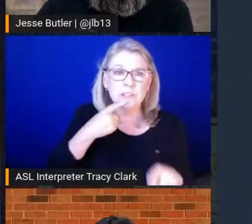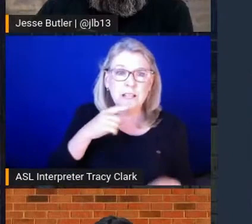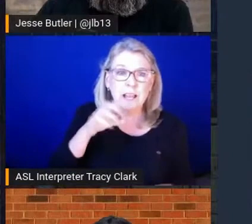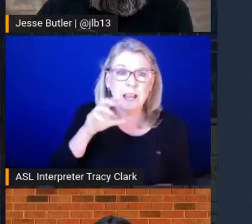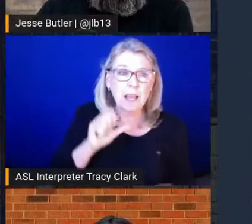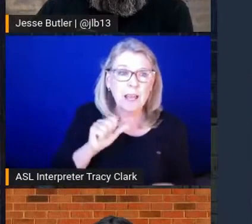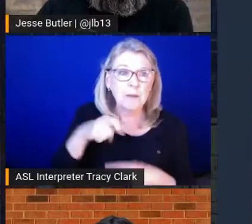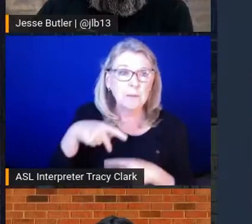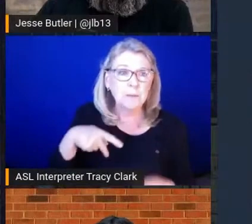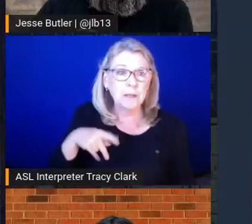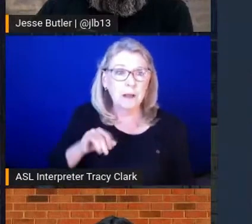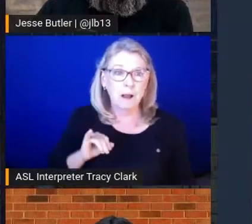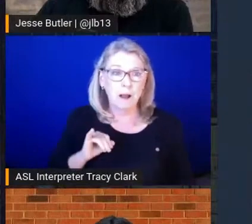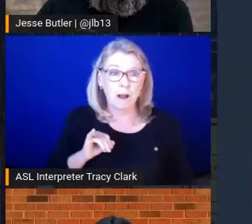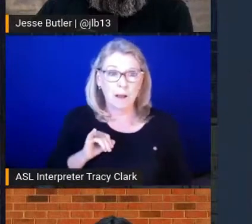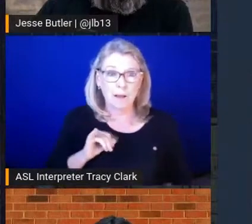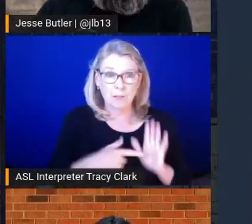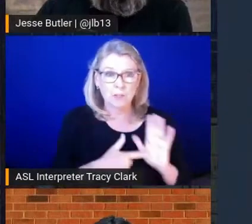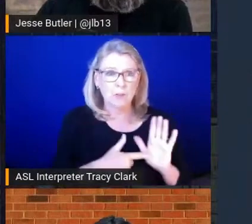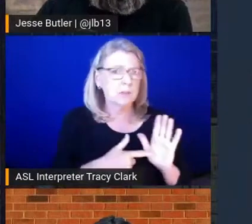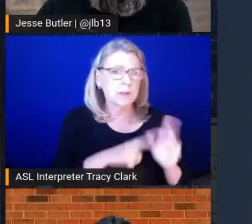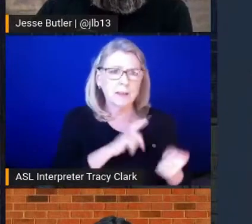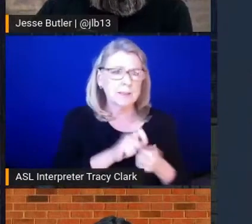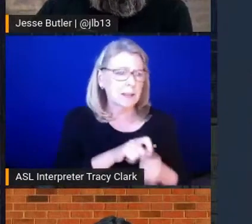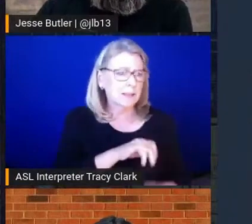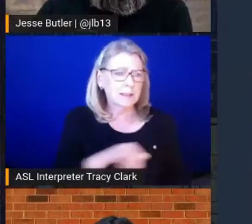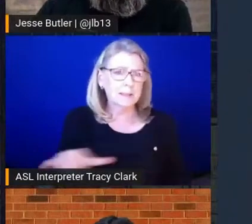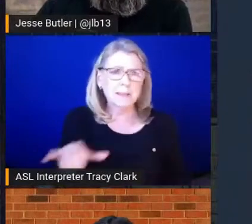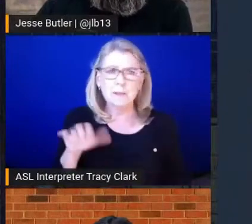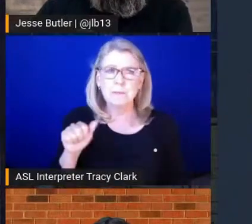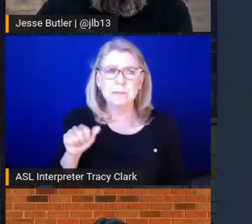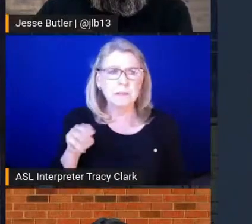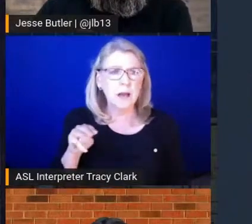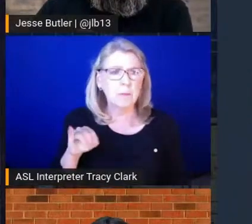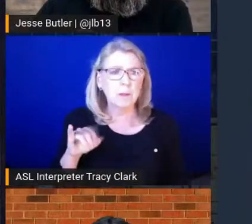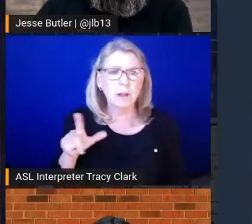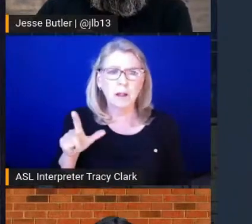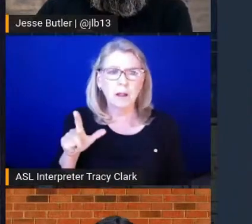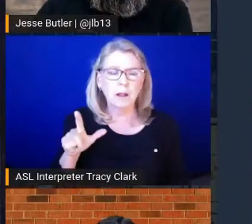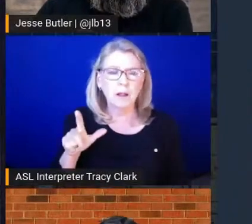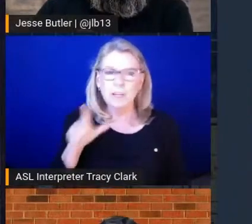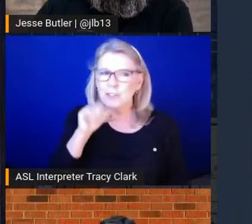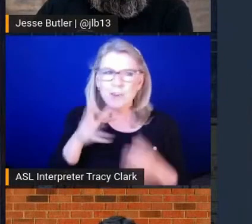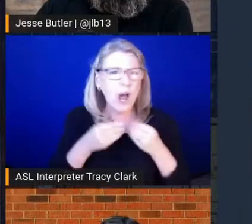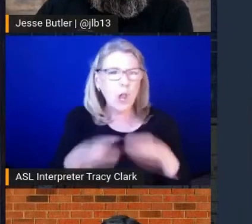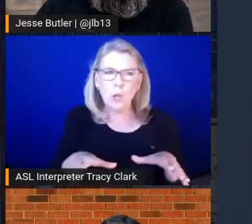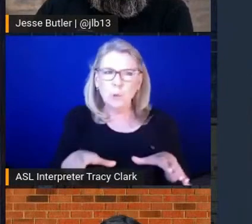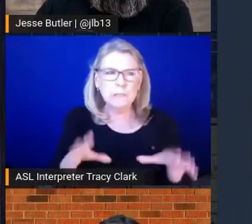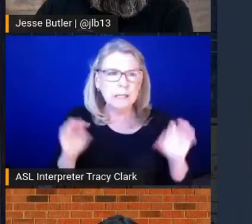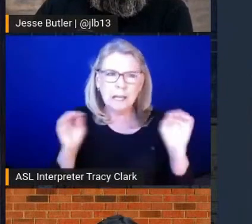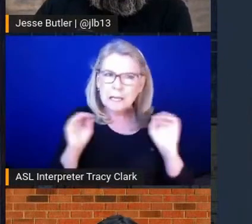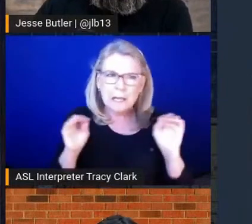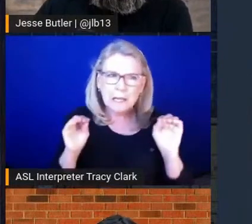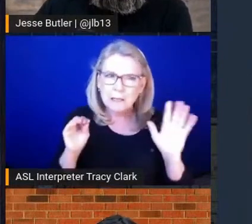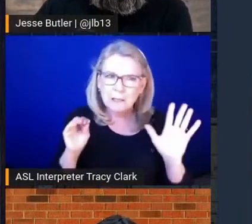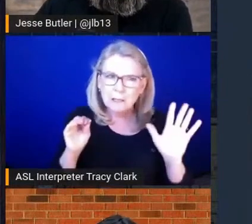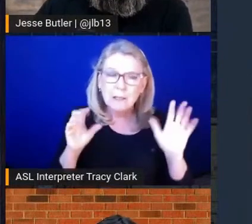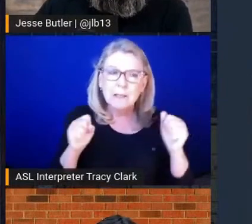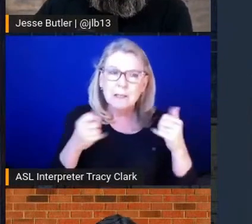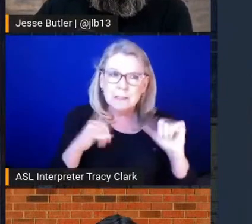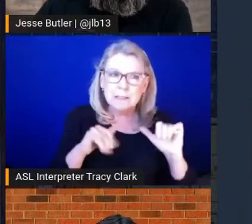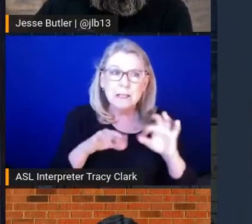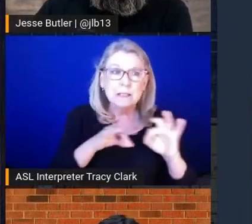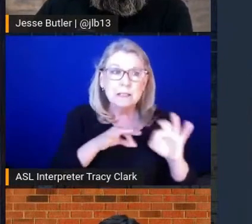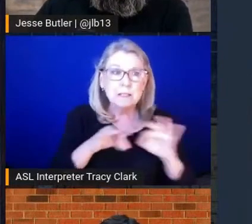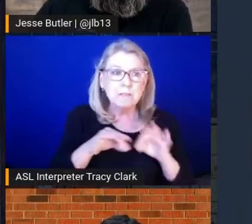is exactly the same as the YAML one, right? So you don't actually lose anything here. You can still define every single property and resource